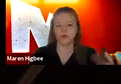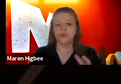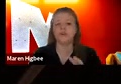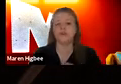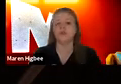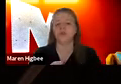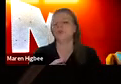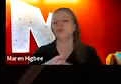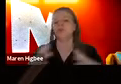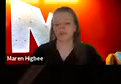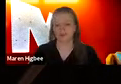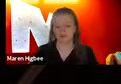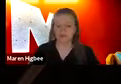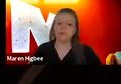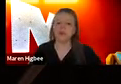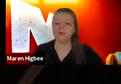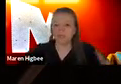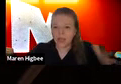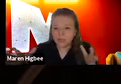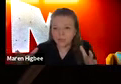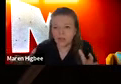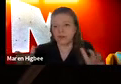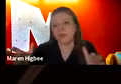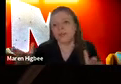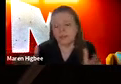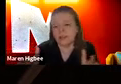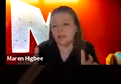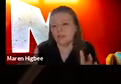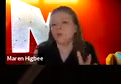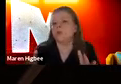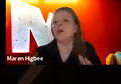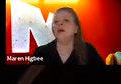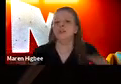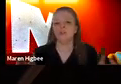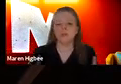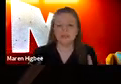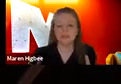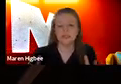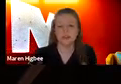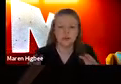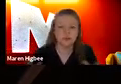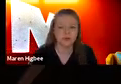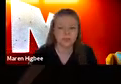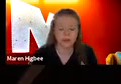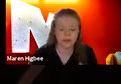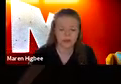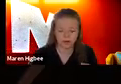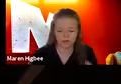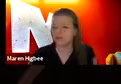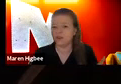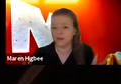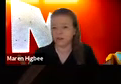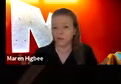before, when you would do a big show like this, everybody would be gathered together in this tight little room. You've probably seen it in a newsroom setting